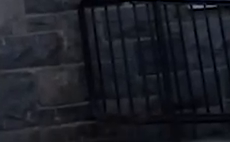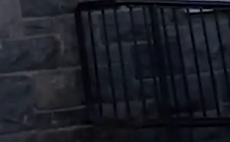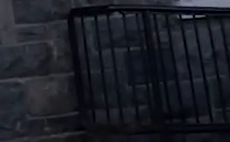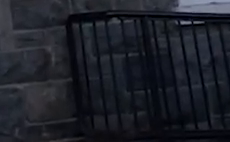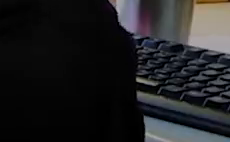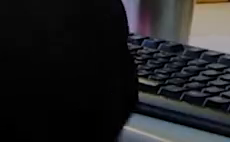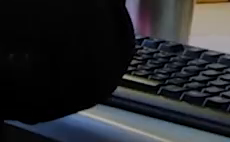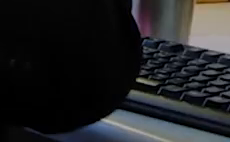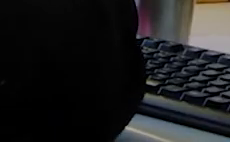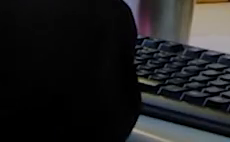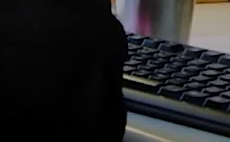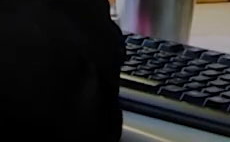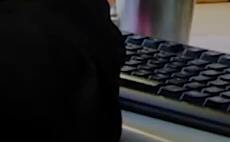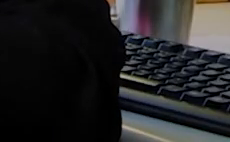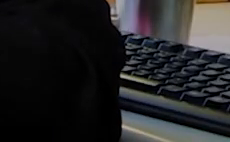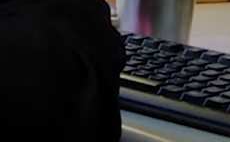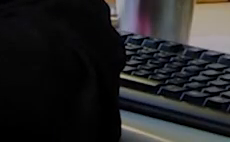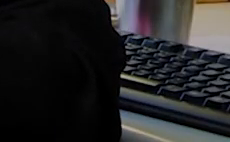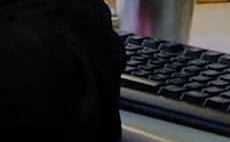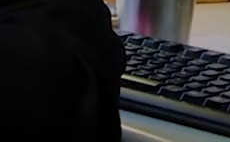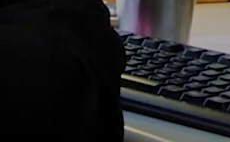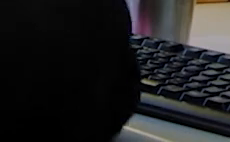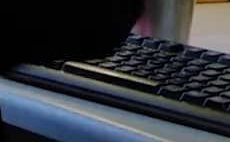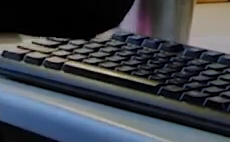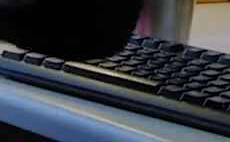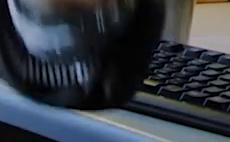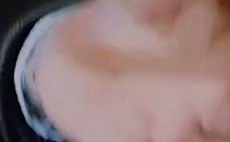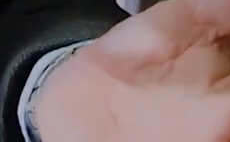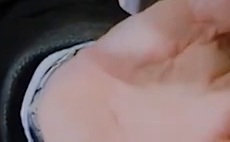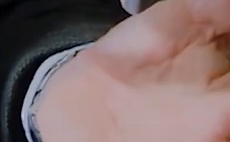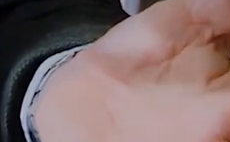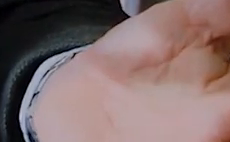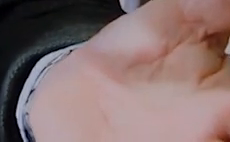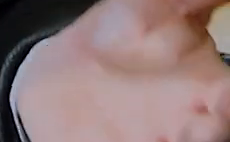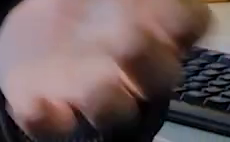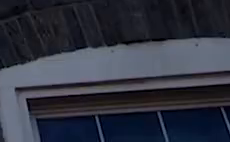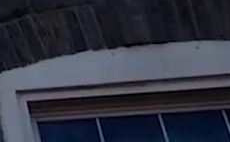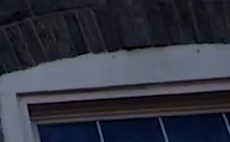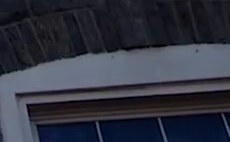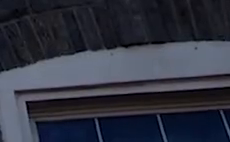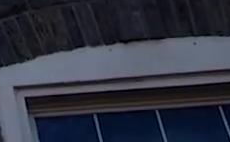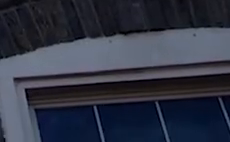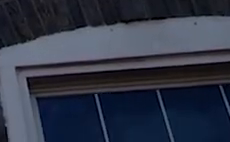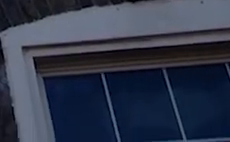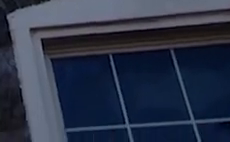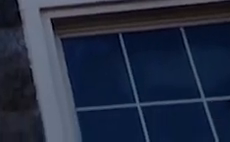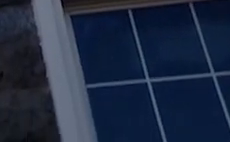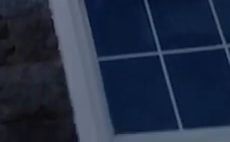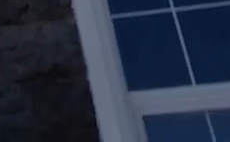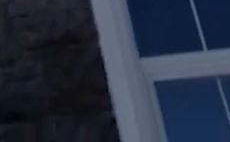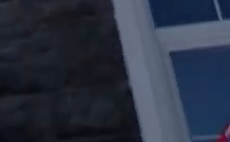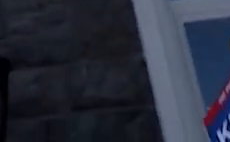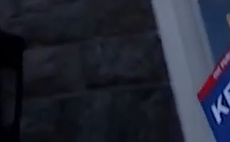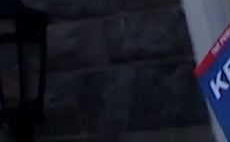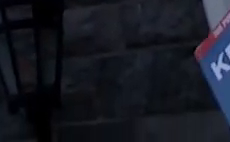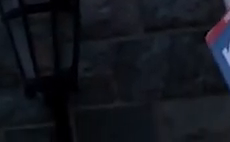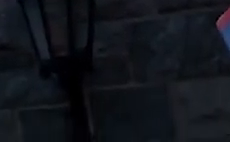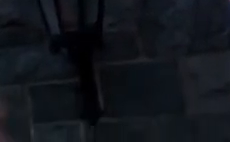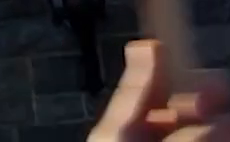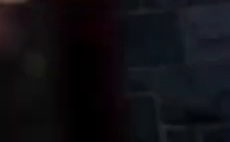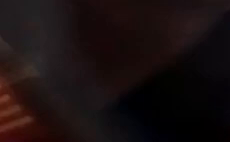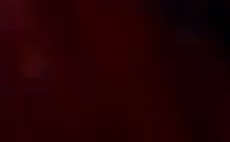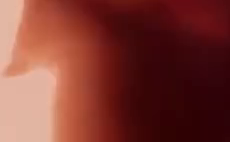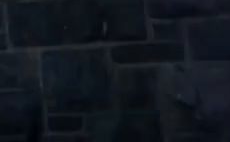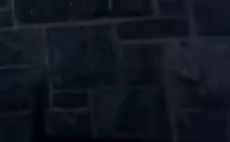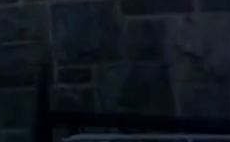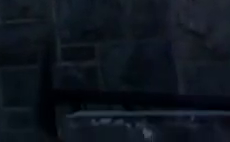Let them be responsible not only to one another as workers, but to the community they serve. Let there be a board of the community